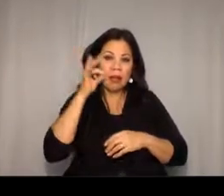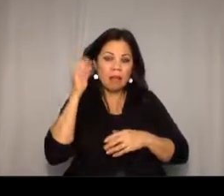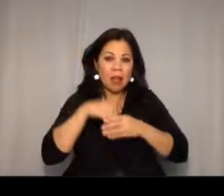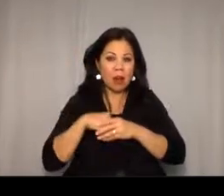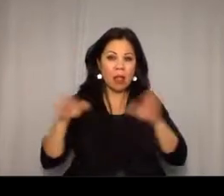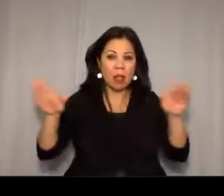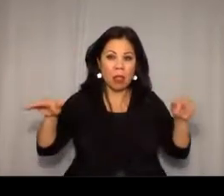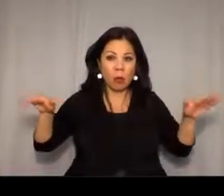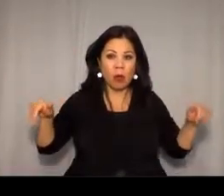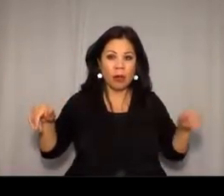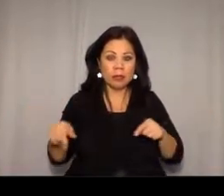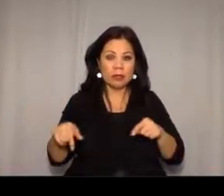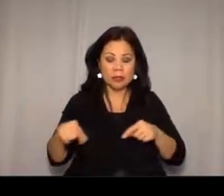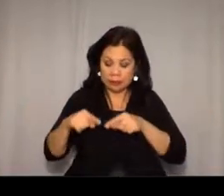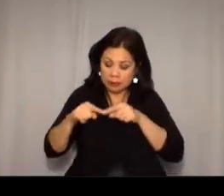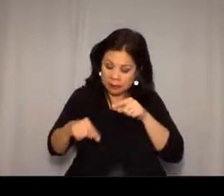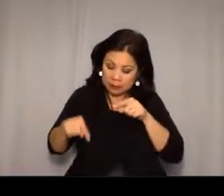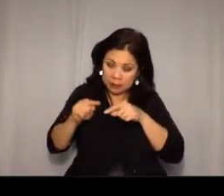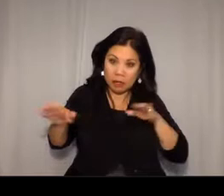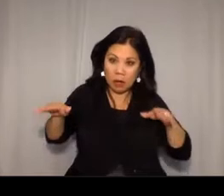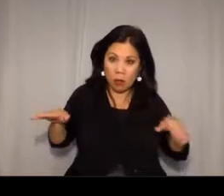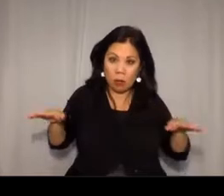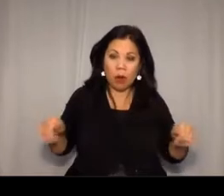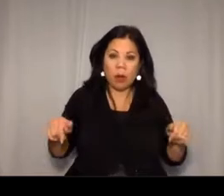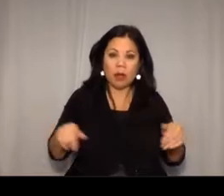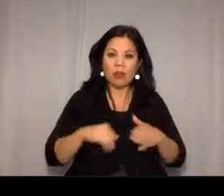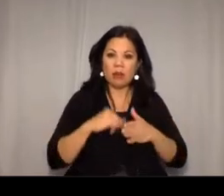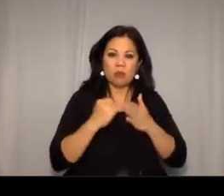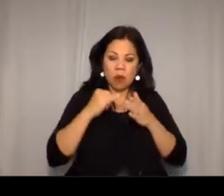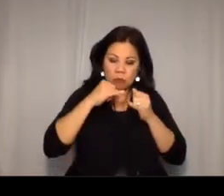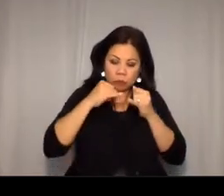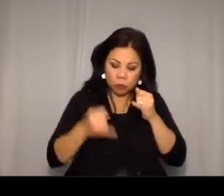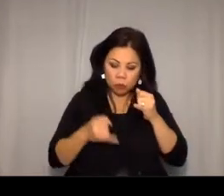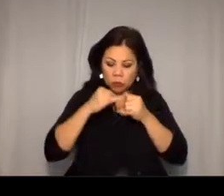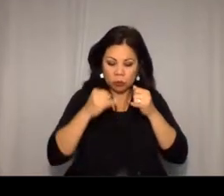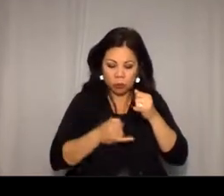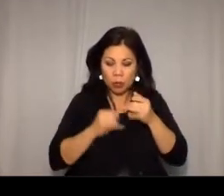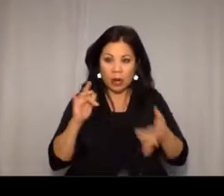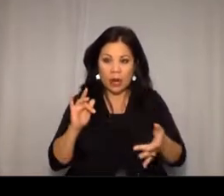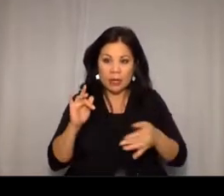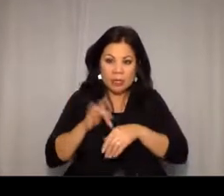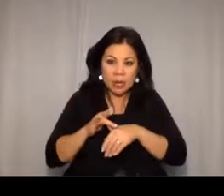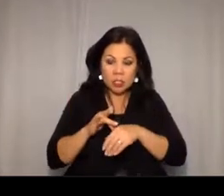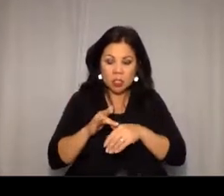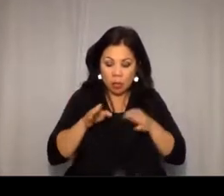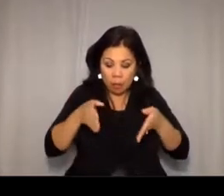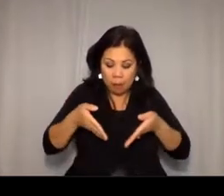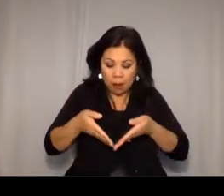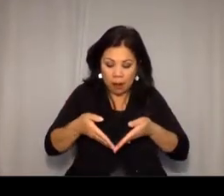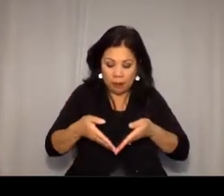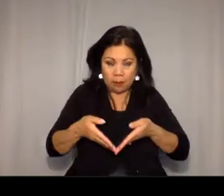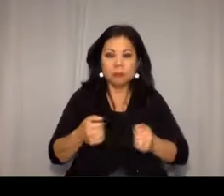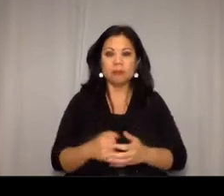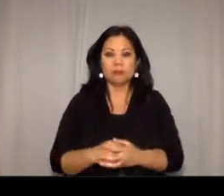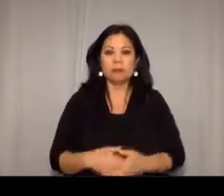wing. This wing, we're just going to make some lines that all connect down at the bottom together. Notice